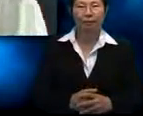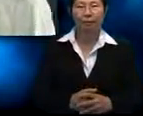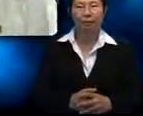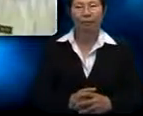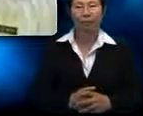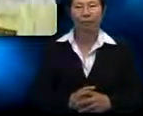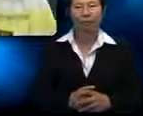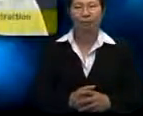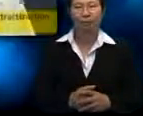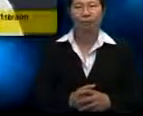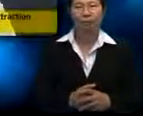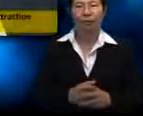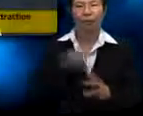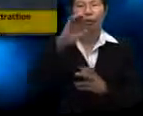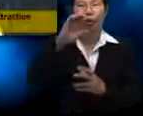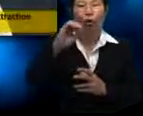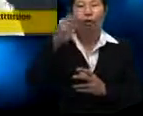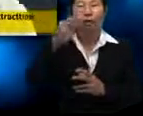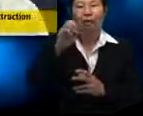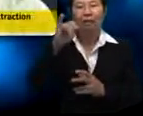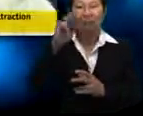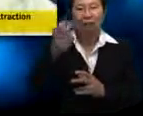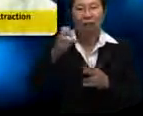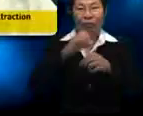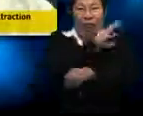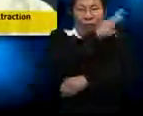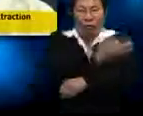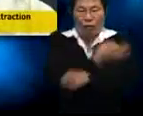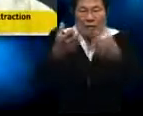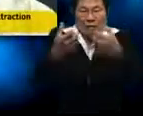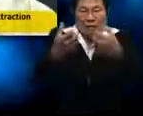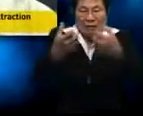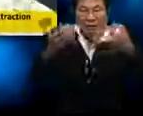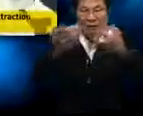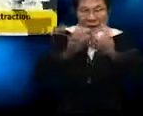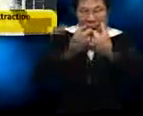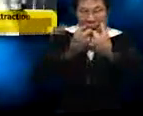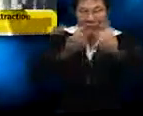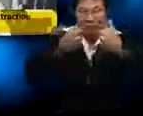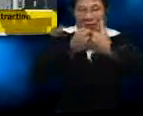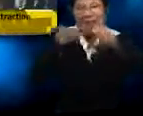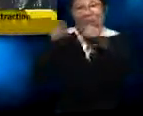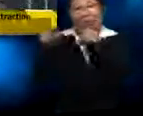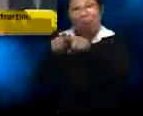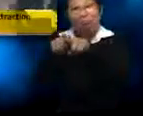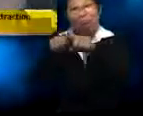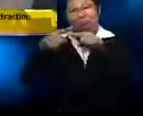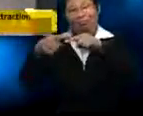The cohesive forces are forces of attraction between the molecules,